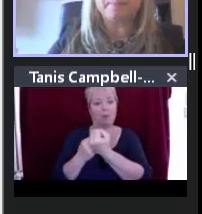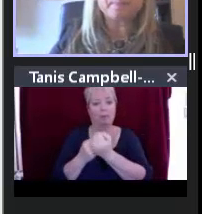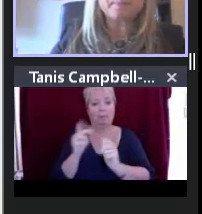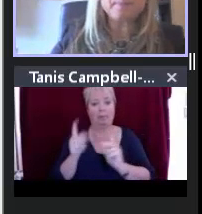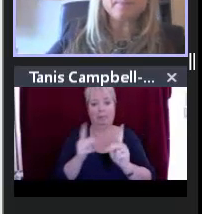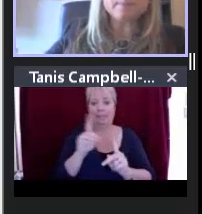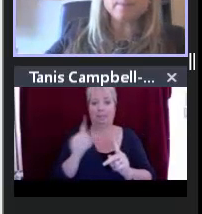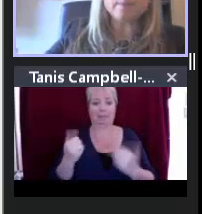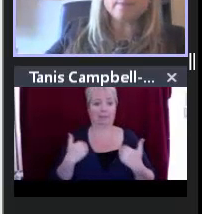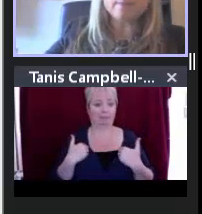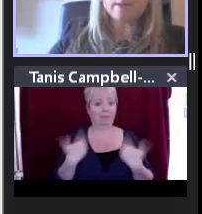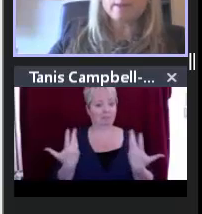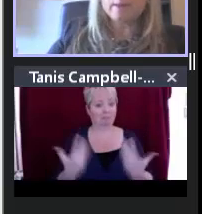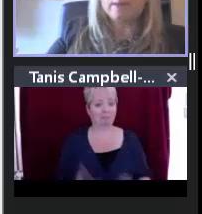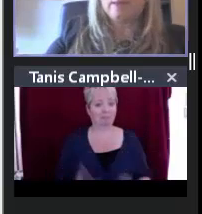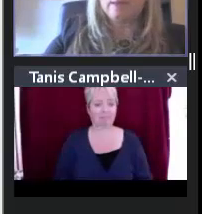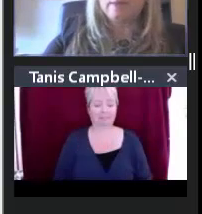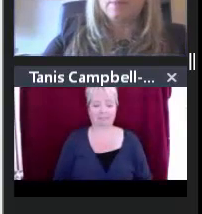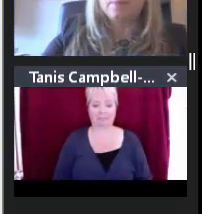disabilities.